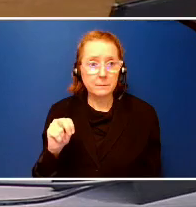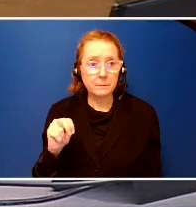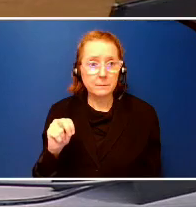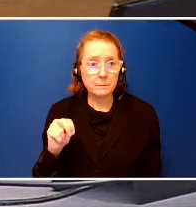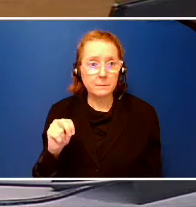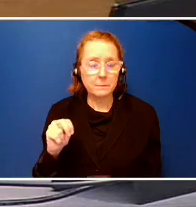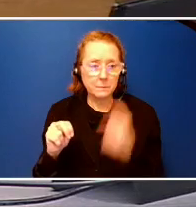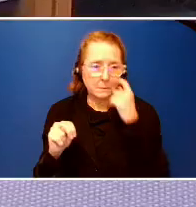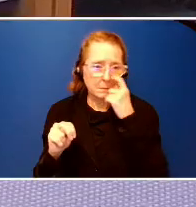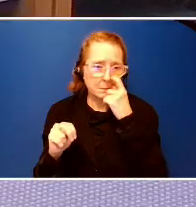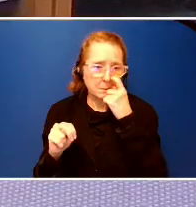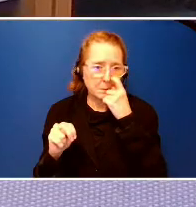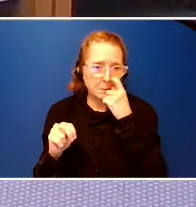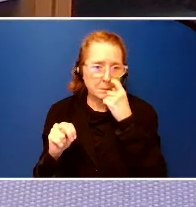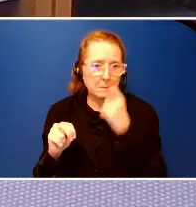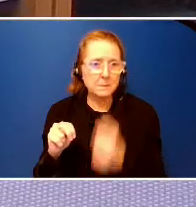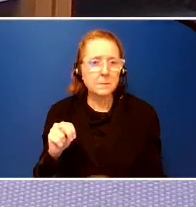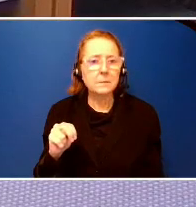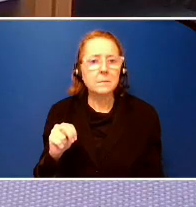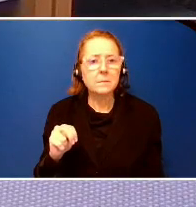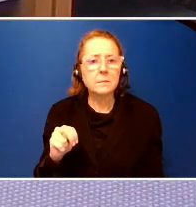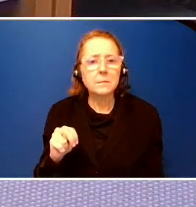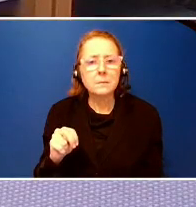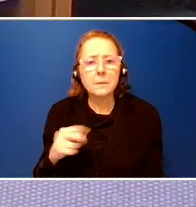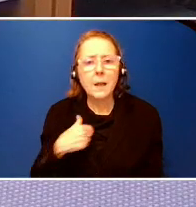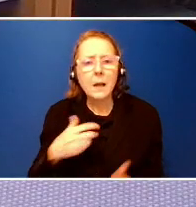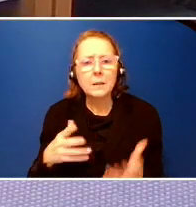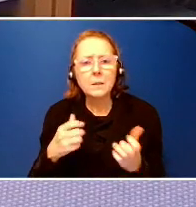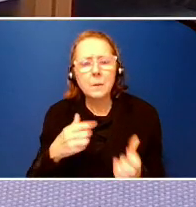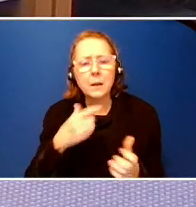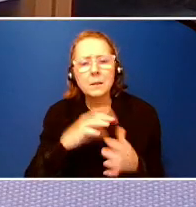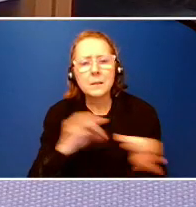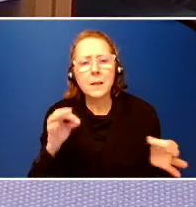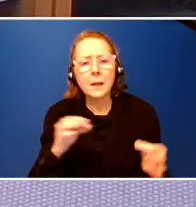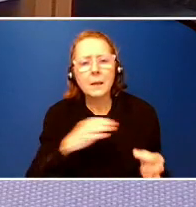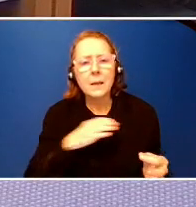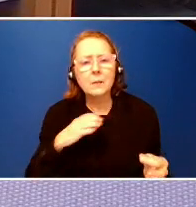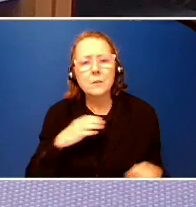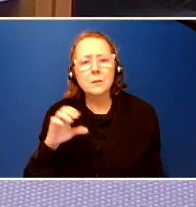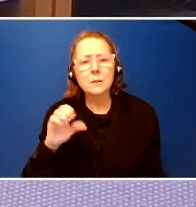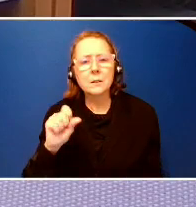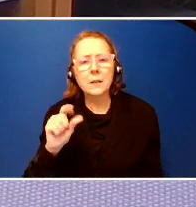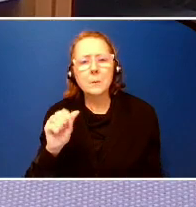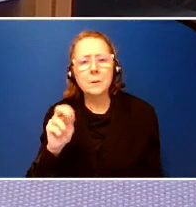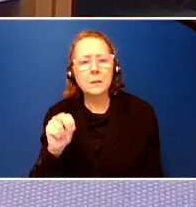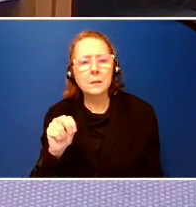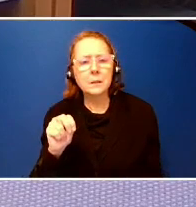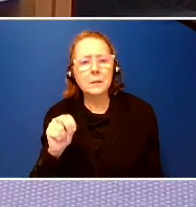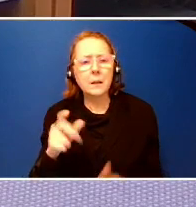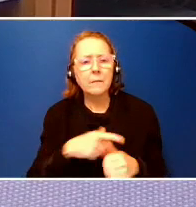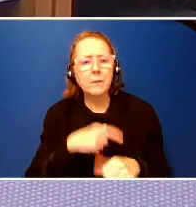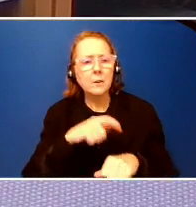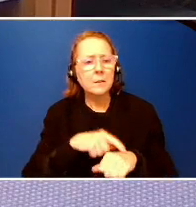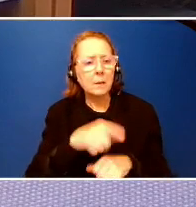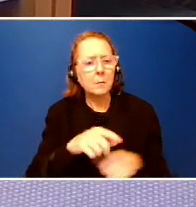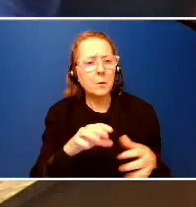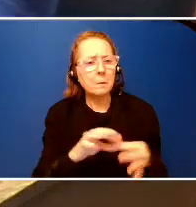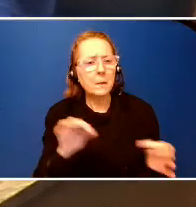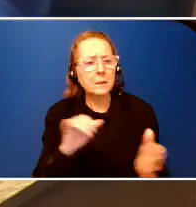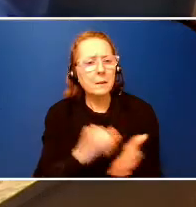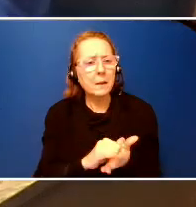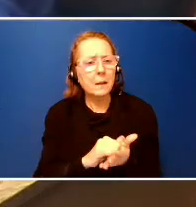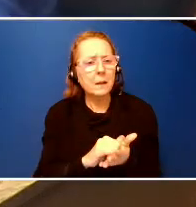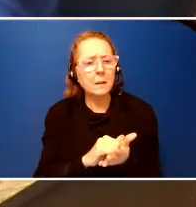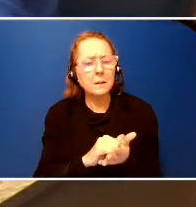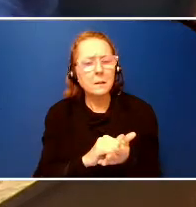So I just want to say, Councillor Stapleton, the first time you brought this up, I went home and